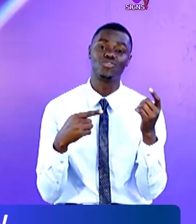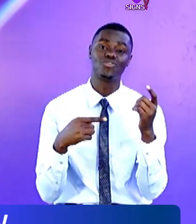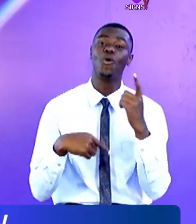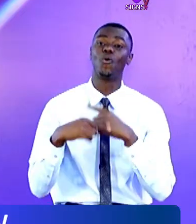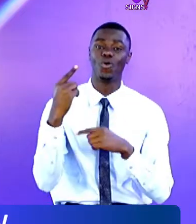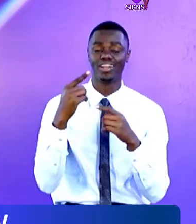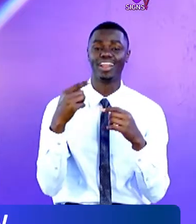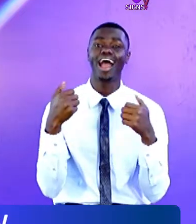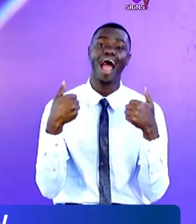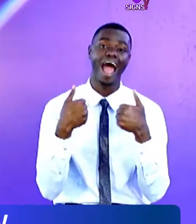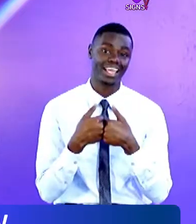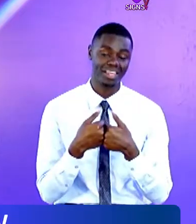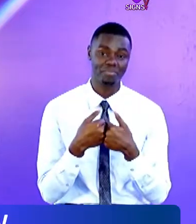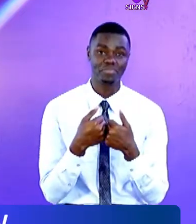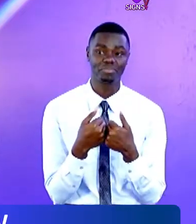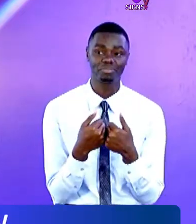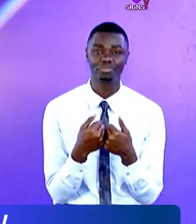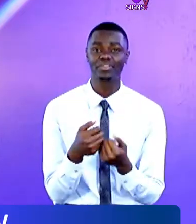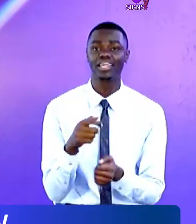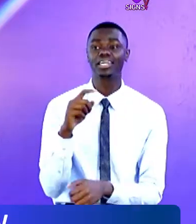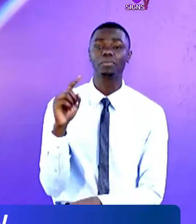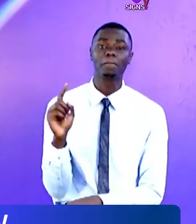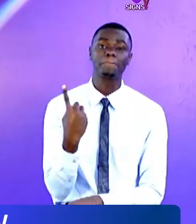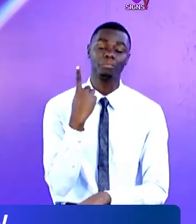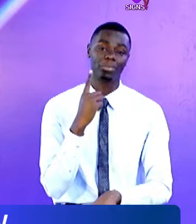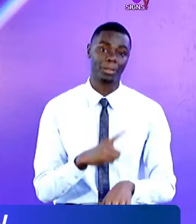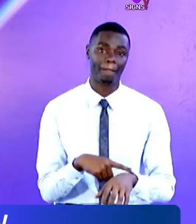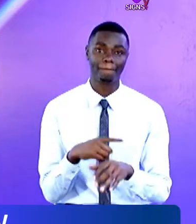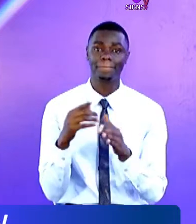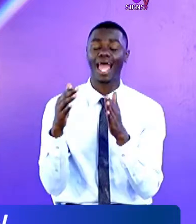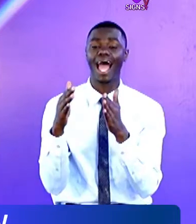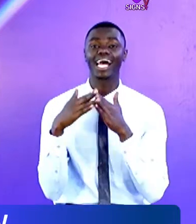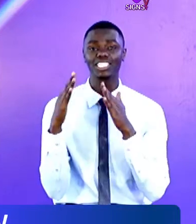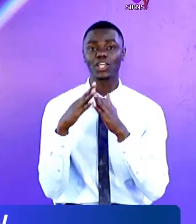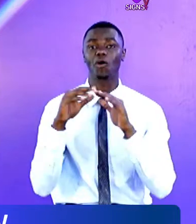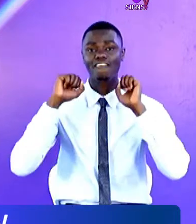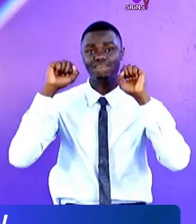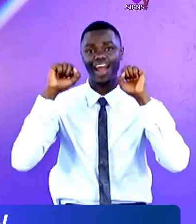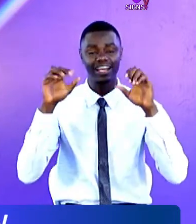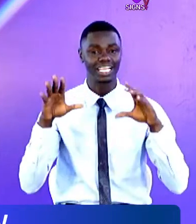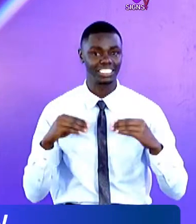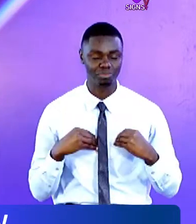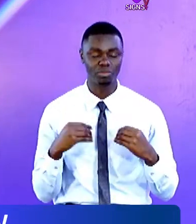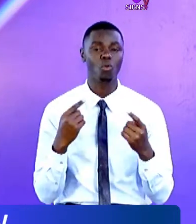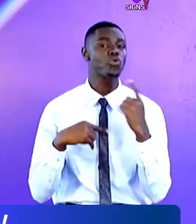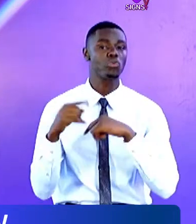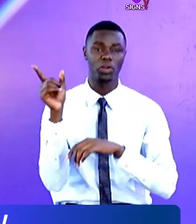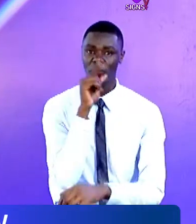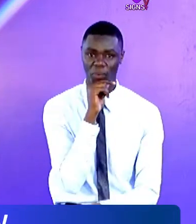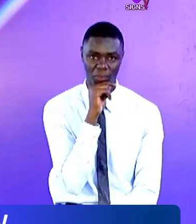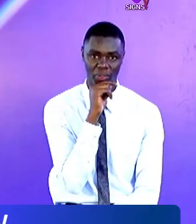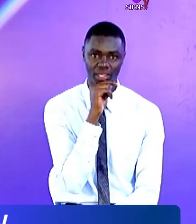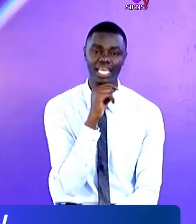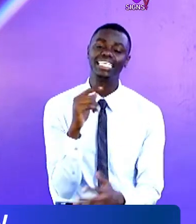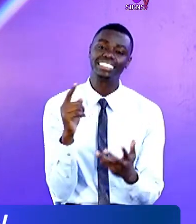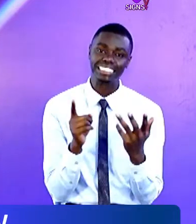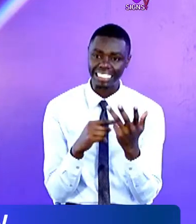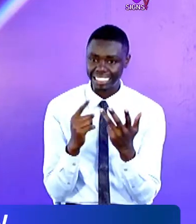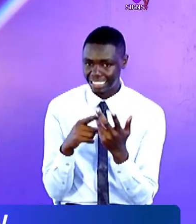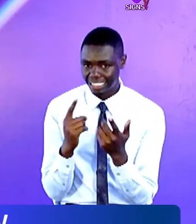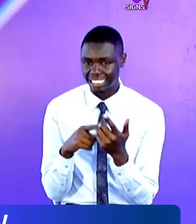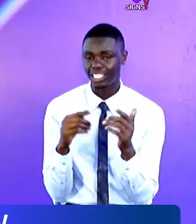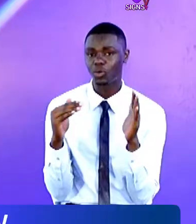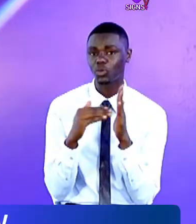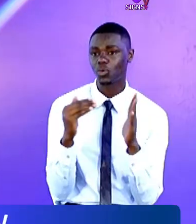all. So for us, For the very first time as an Arsenal fan accepting. yes, we won dirty. Every statistics was against